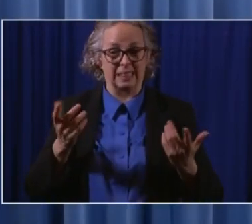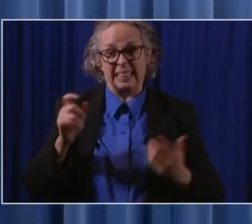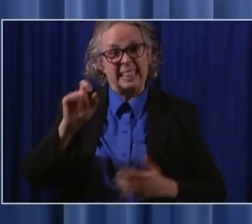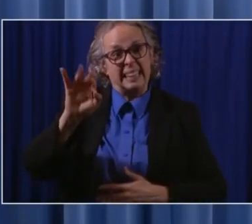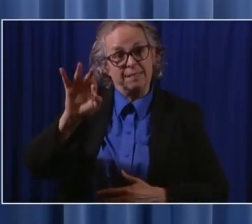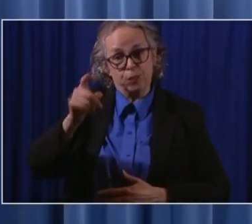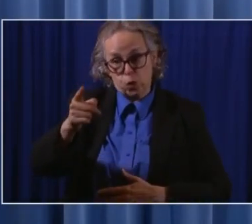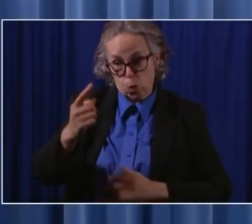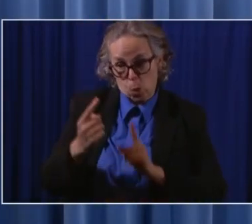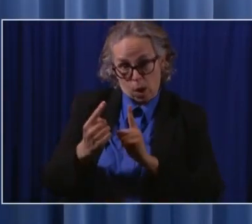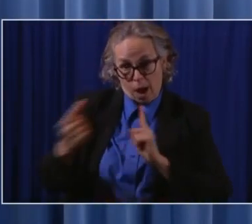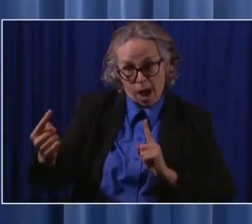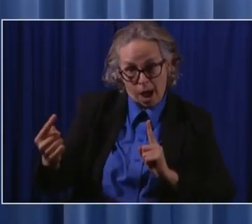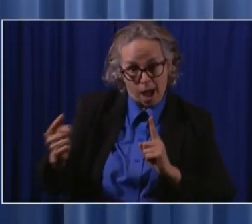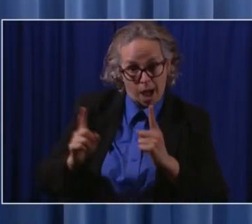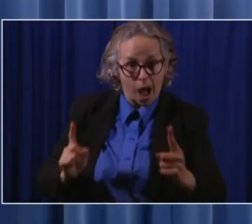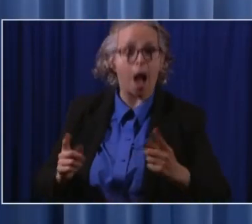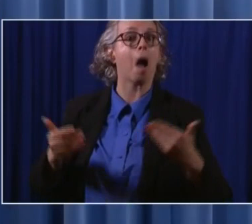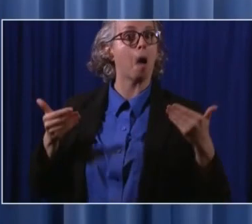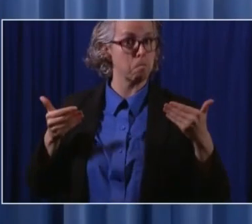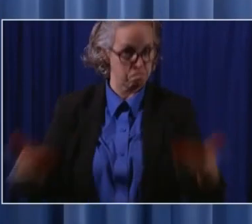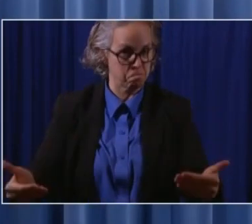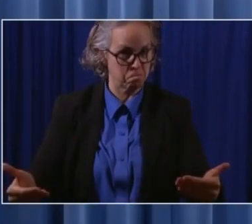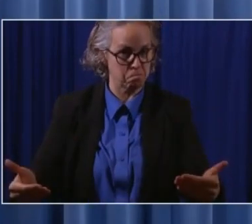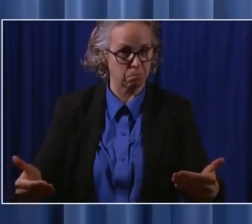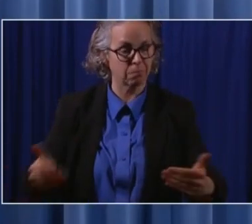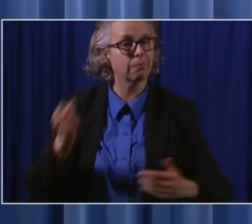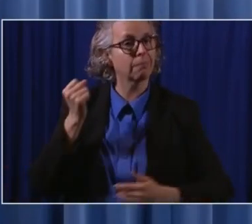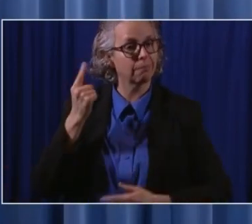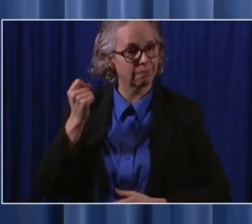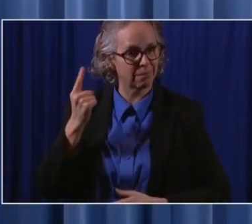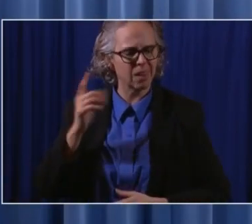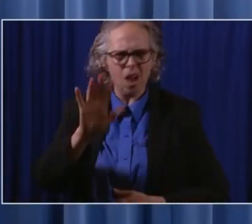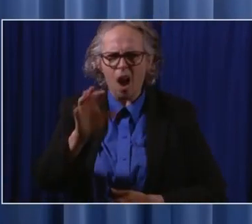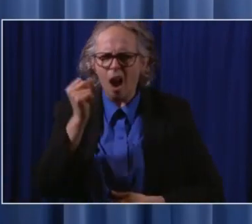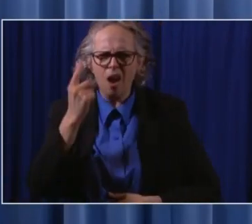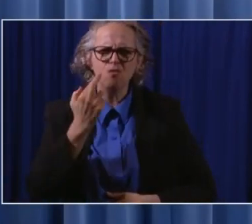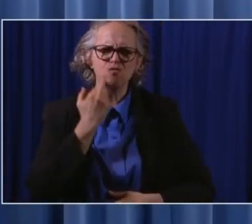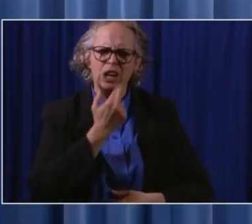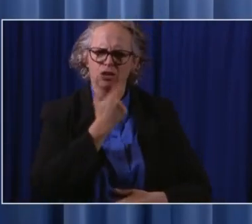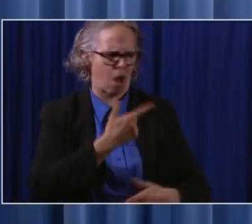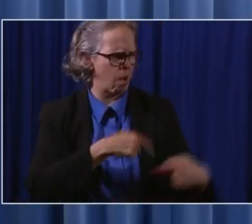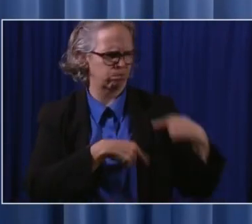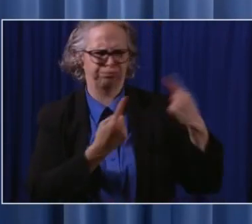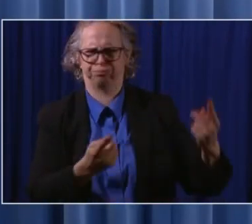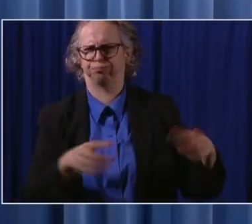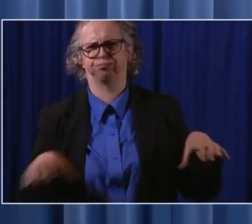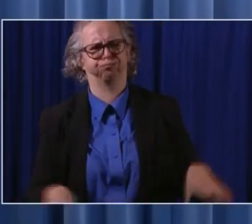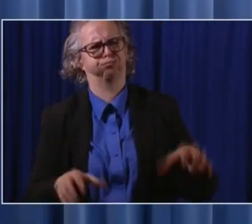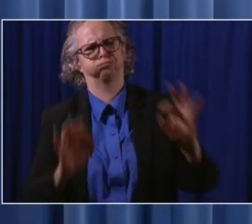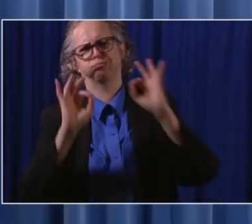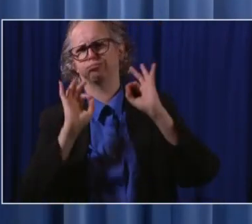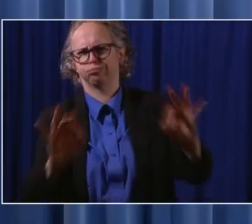And so the restaurants are working very hard to make sure they do that.